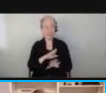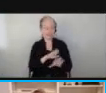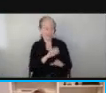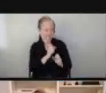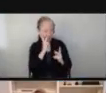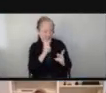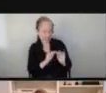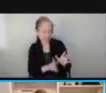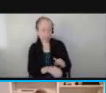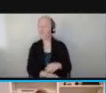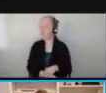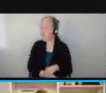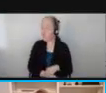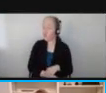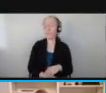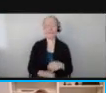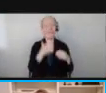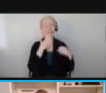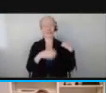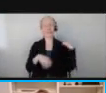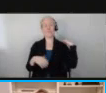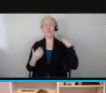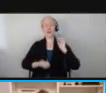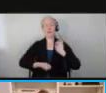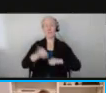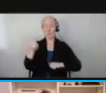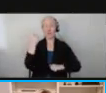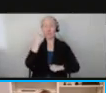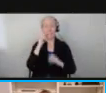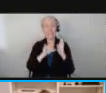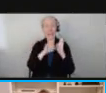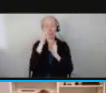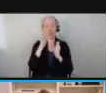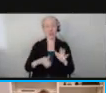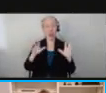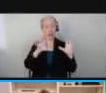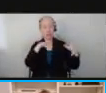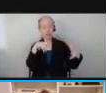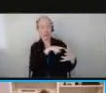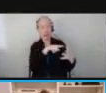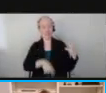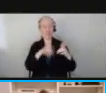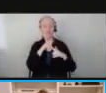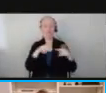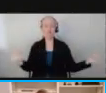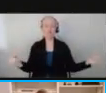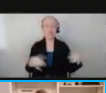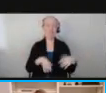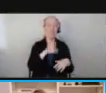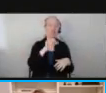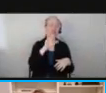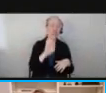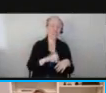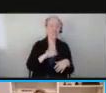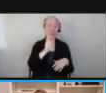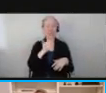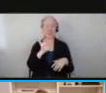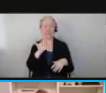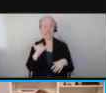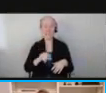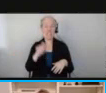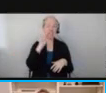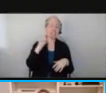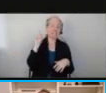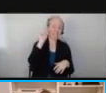Okay, the most recent astronaut class is diverse in professional background, military background, race, ethnicity, and sex.